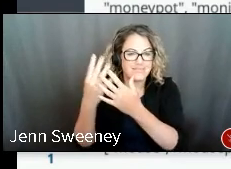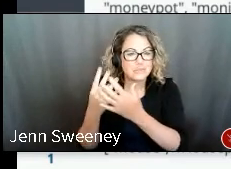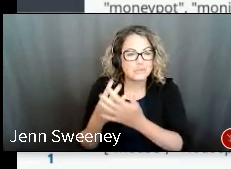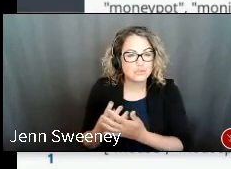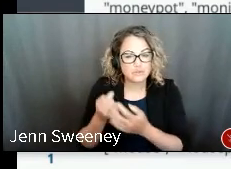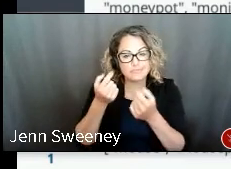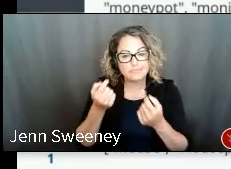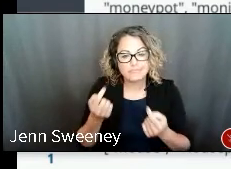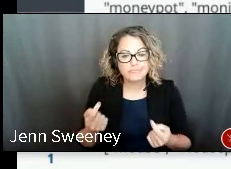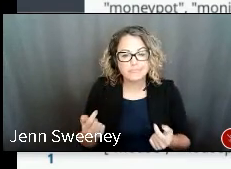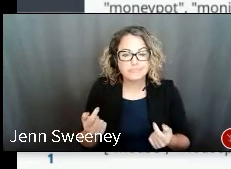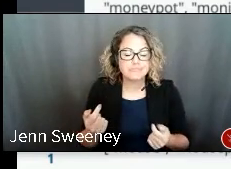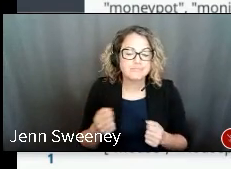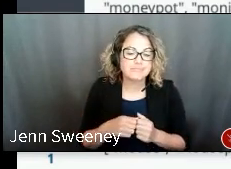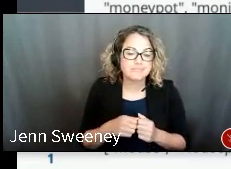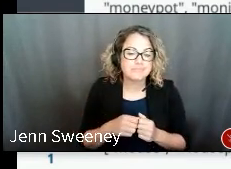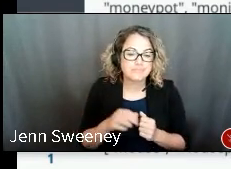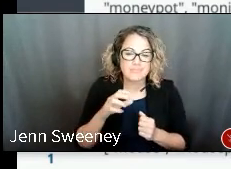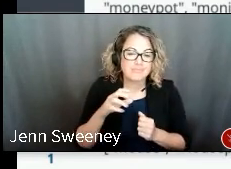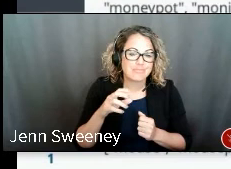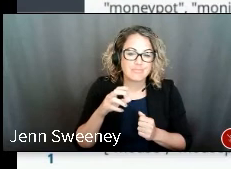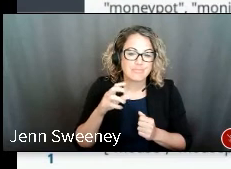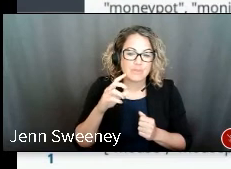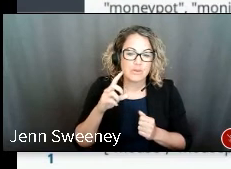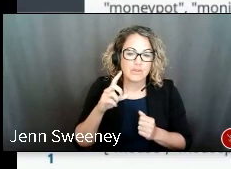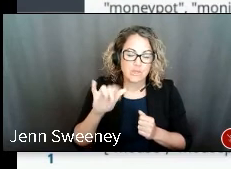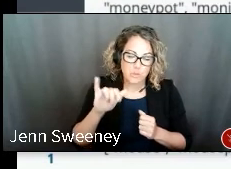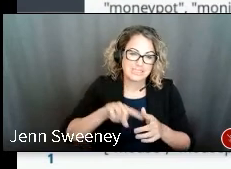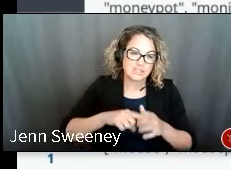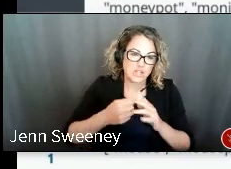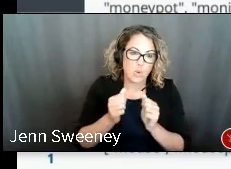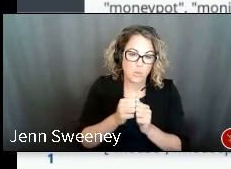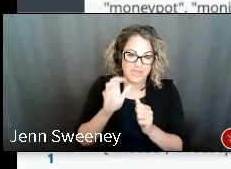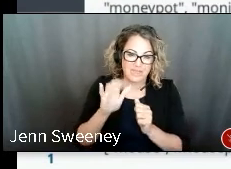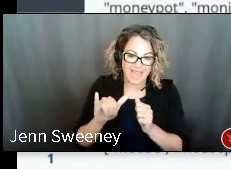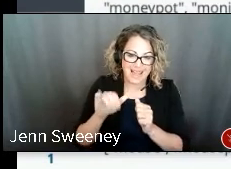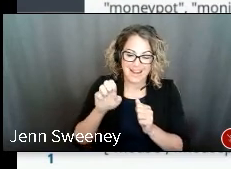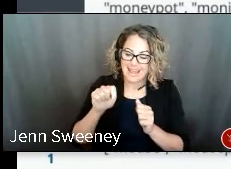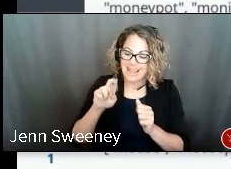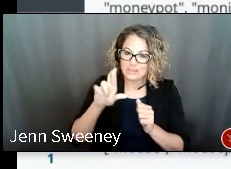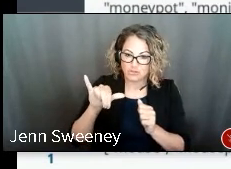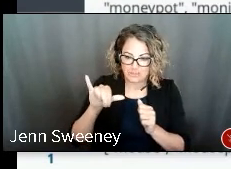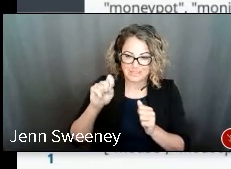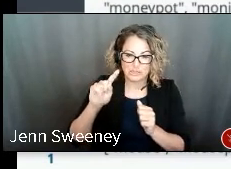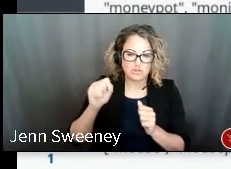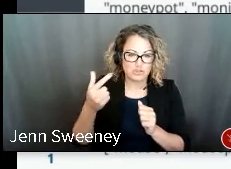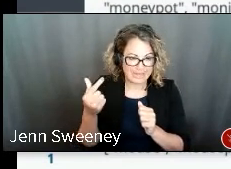So we'll just filter the ones only starts with the query string. So entry dot